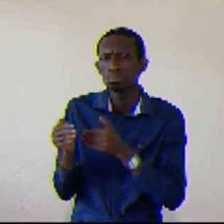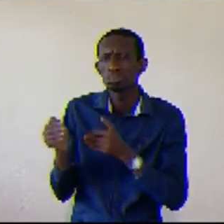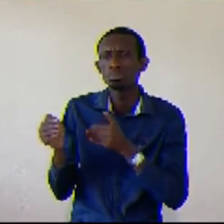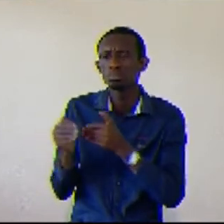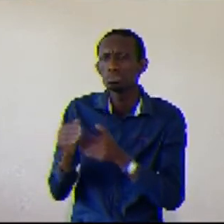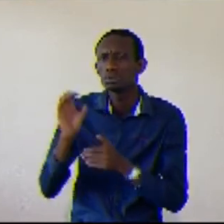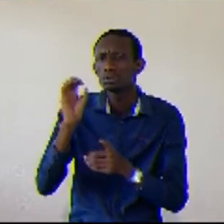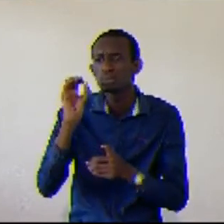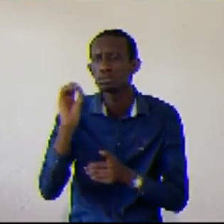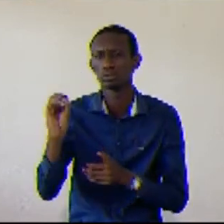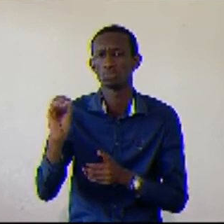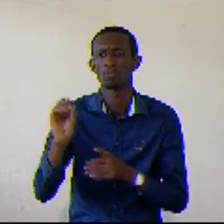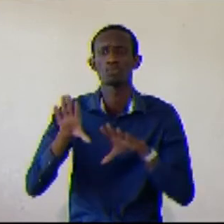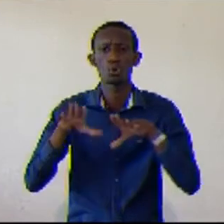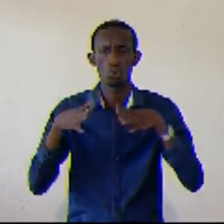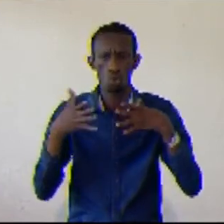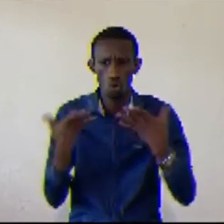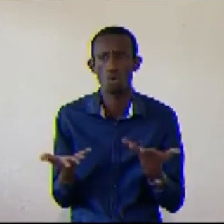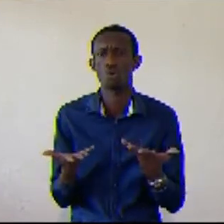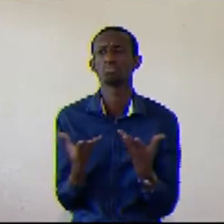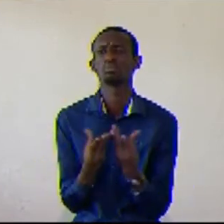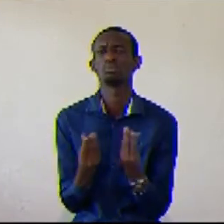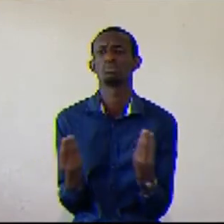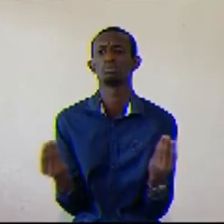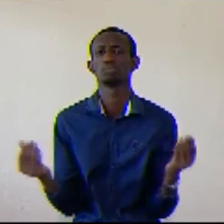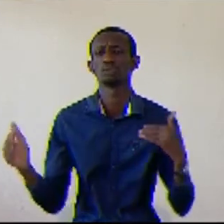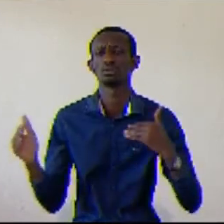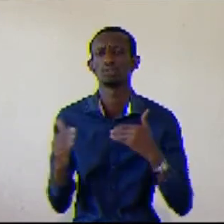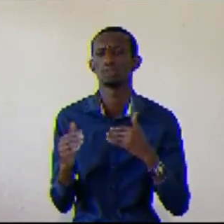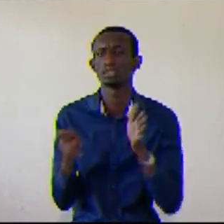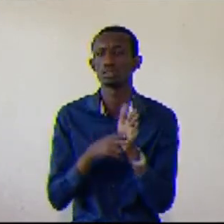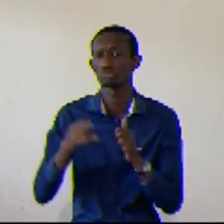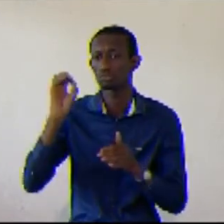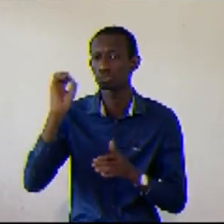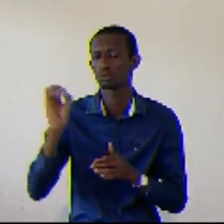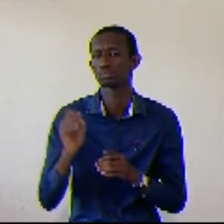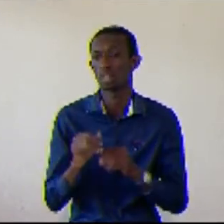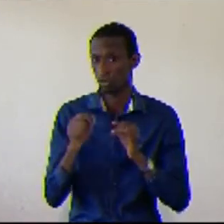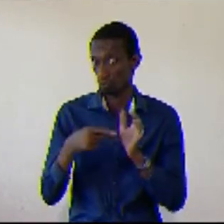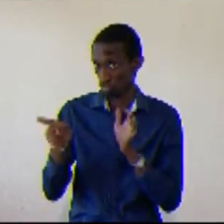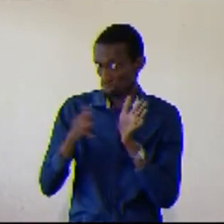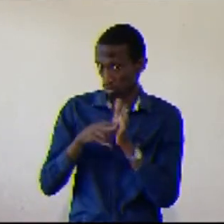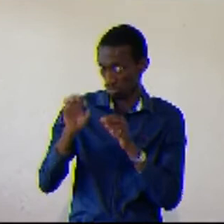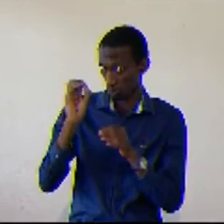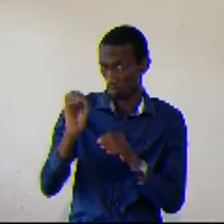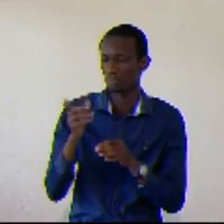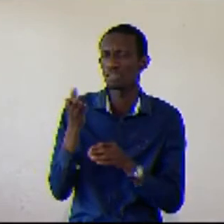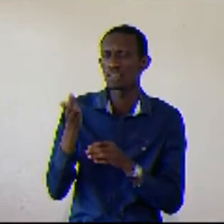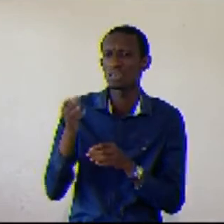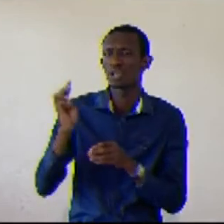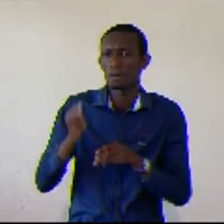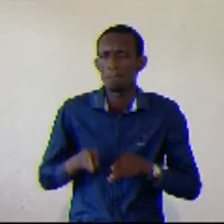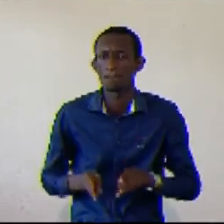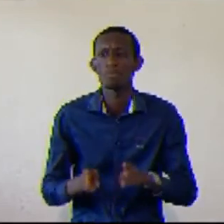simply this derivative is equal to 0. So it means when it is equal to 0, the method fails. We can find other way of